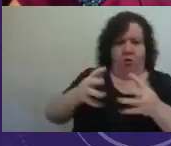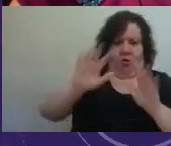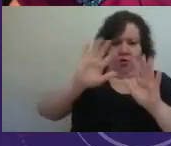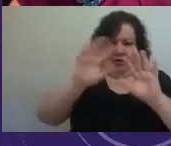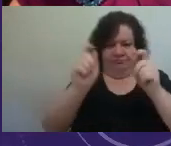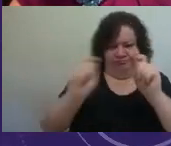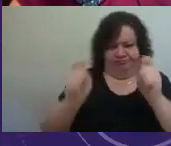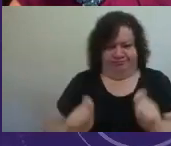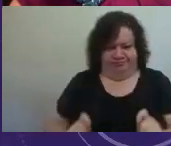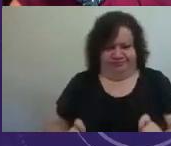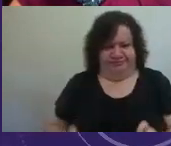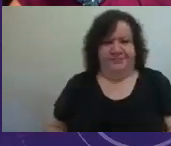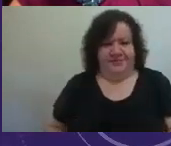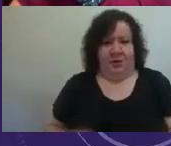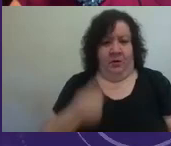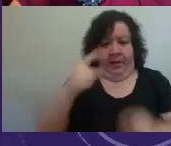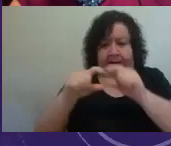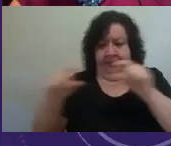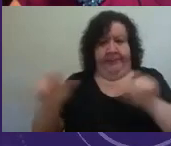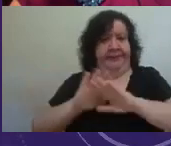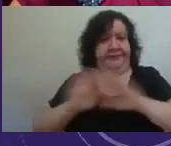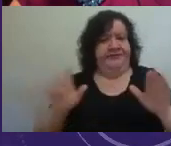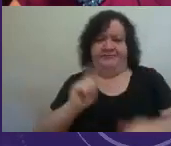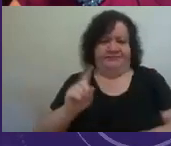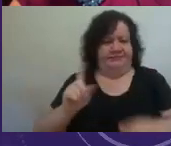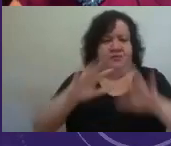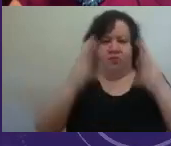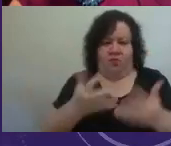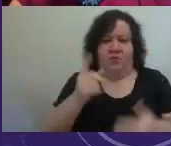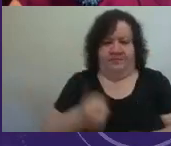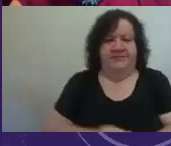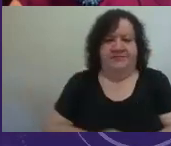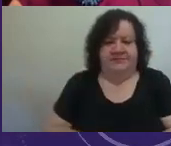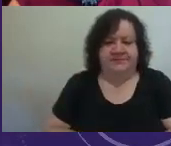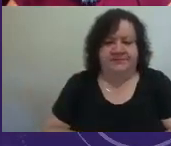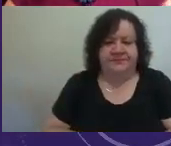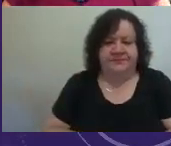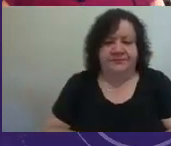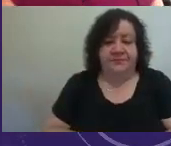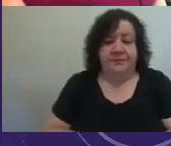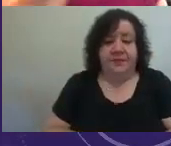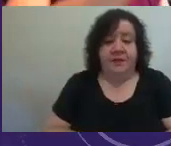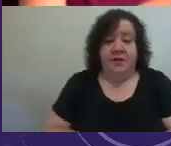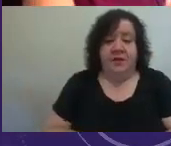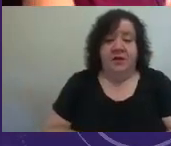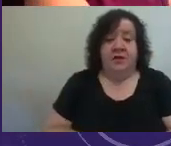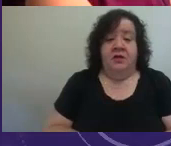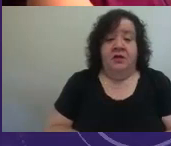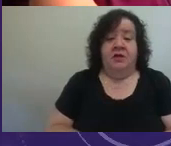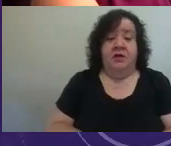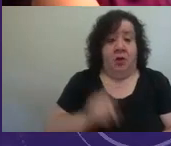step two. The reason why I like the toolbar is because one way, if you look at my